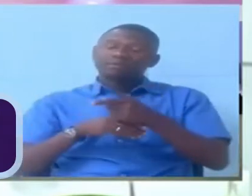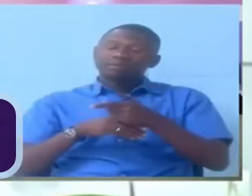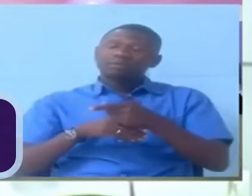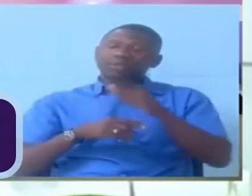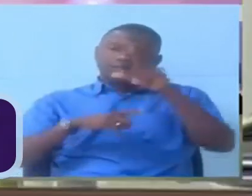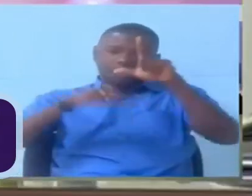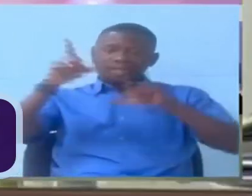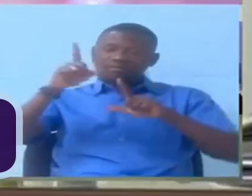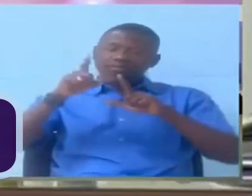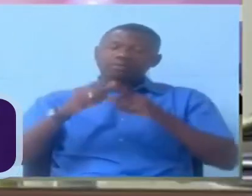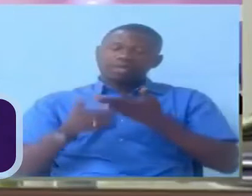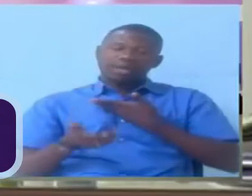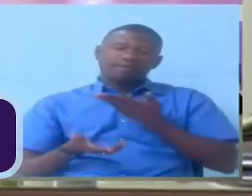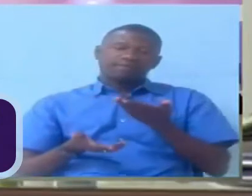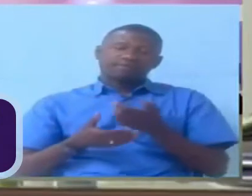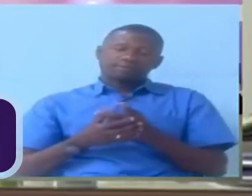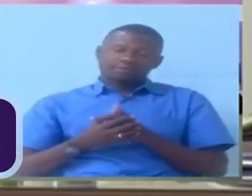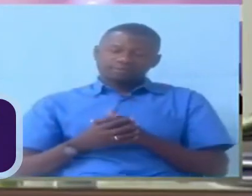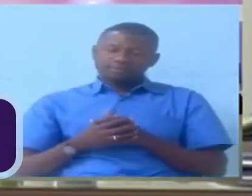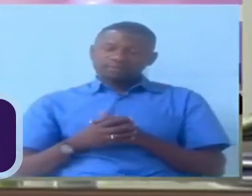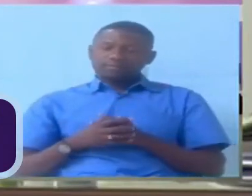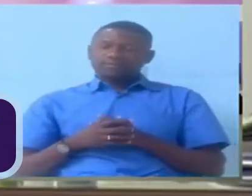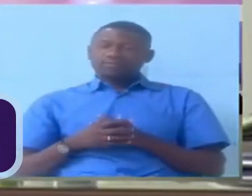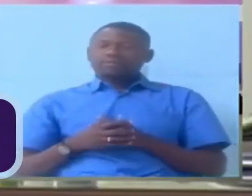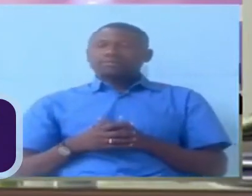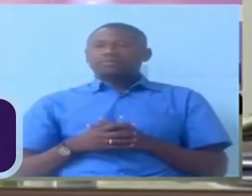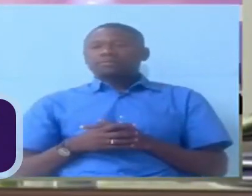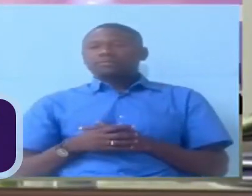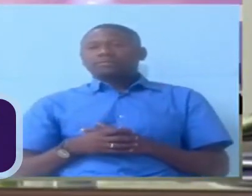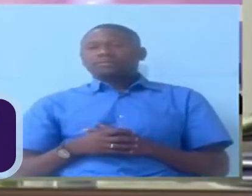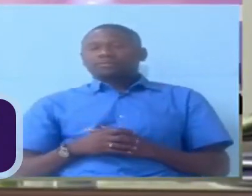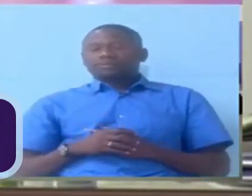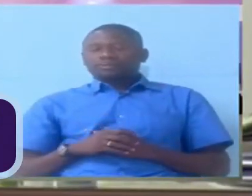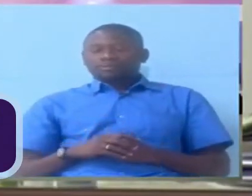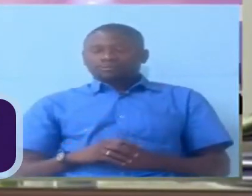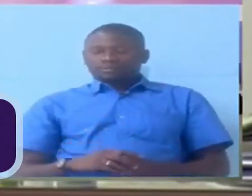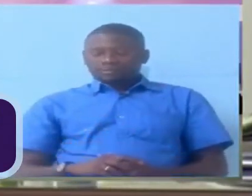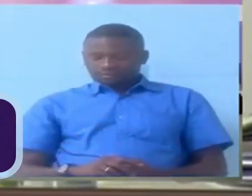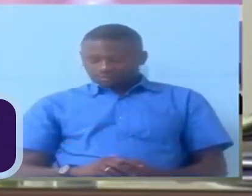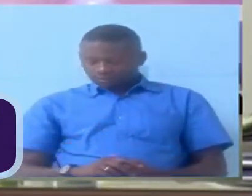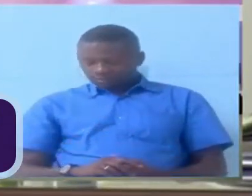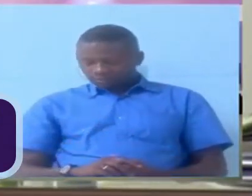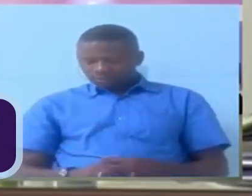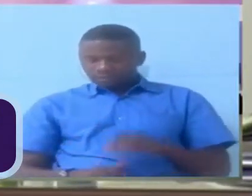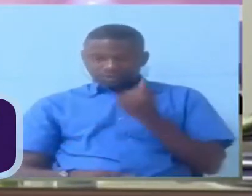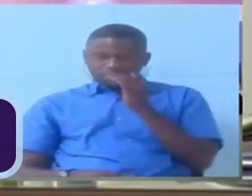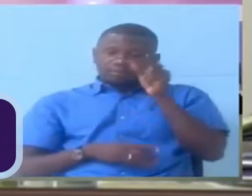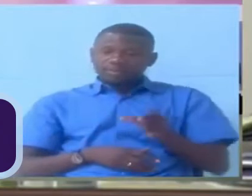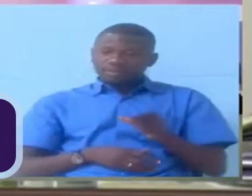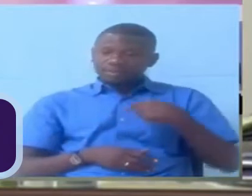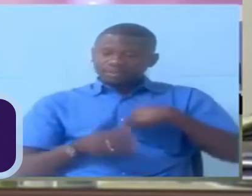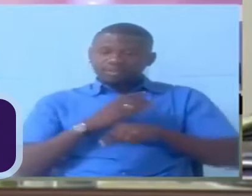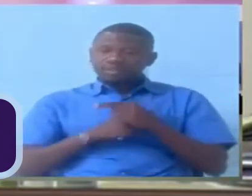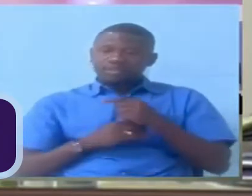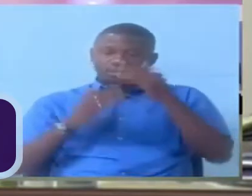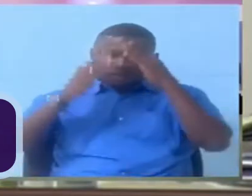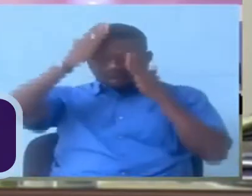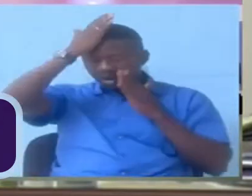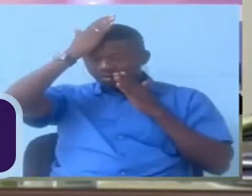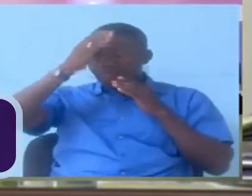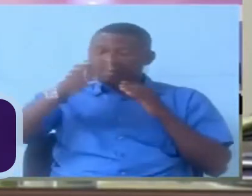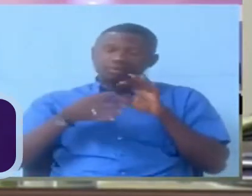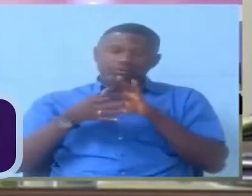army gobekala ami na faleti that the soldiers are given ranks that